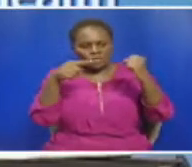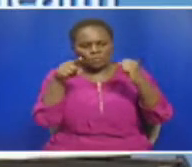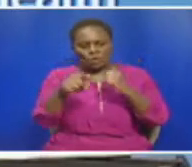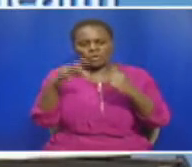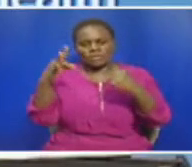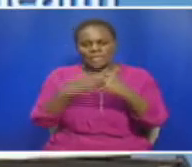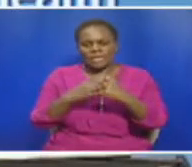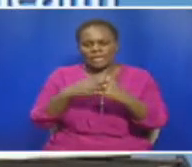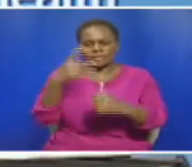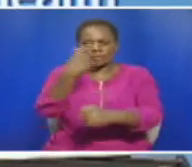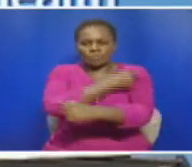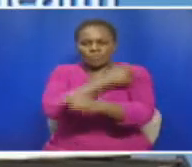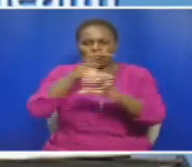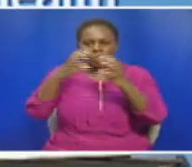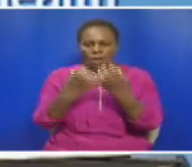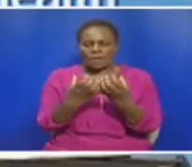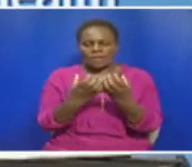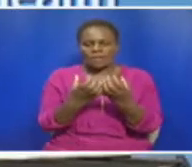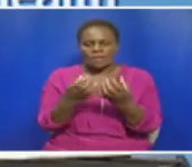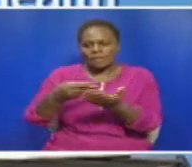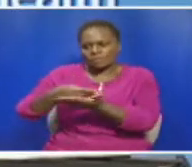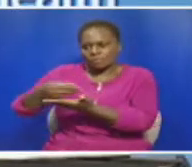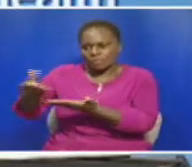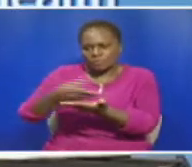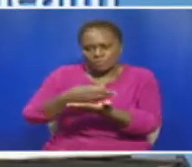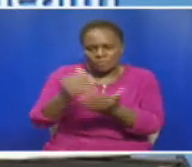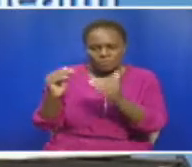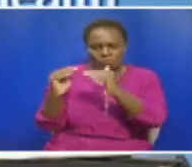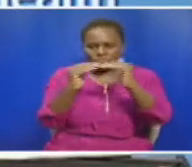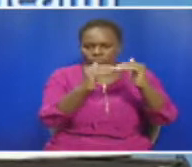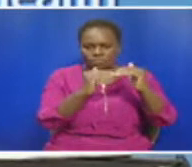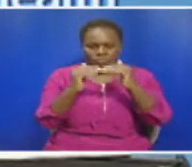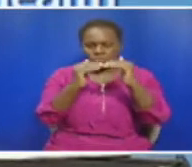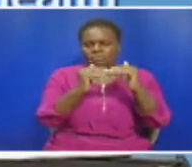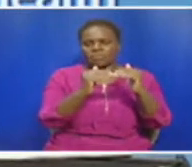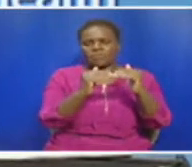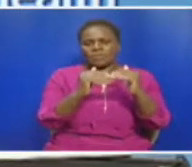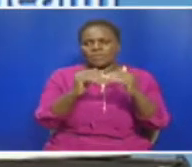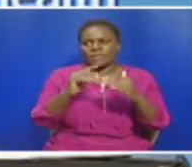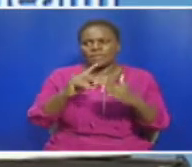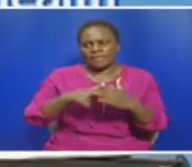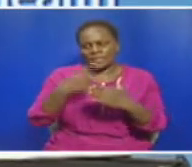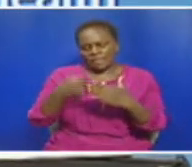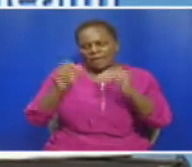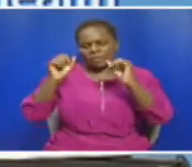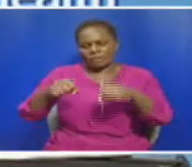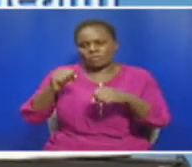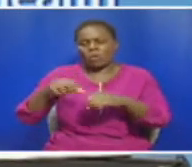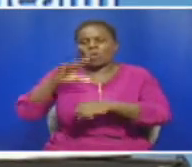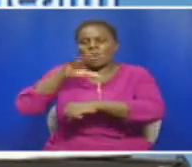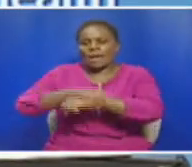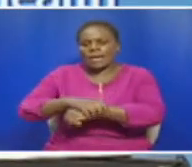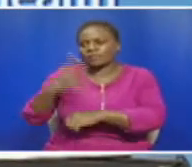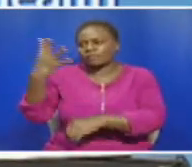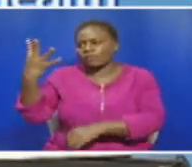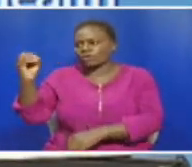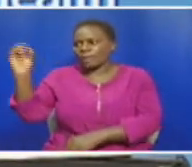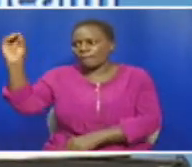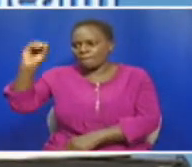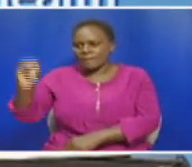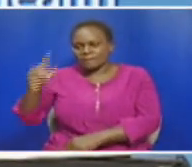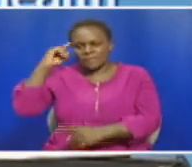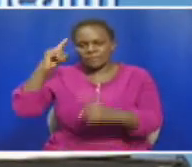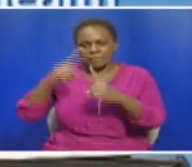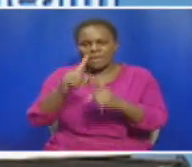doses administered globally so far had been distributed equitably, we would have reached our 40% target